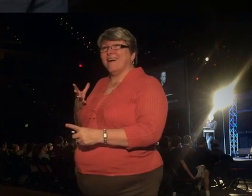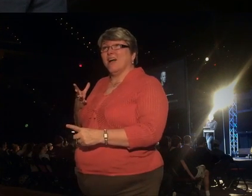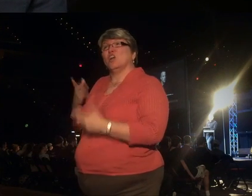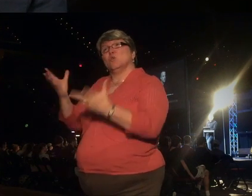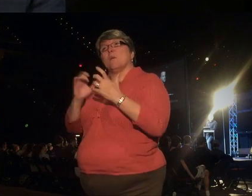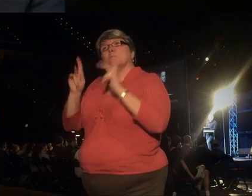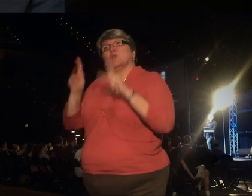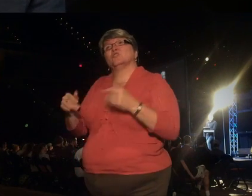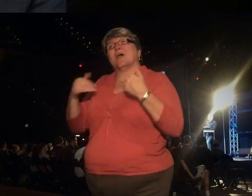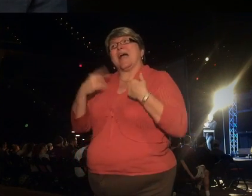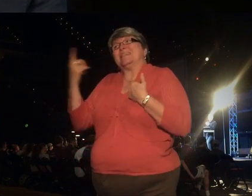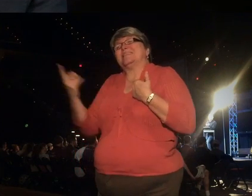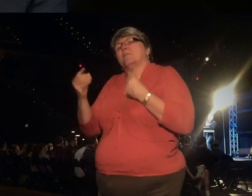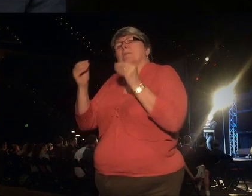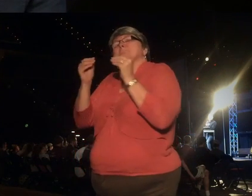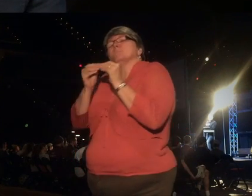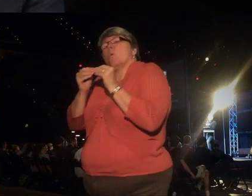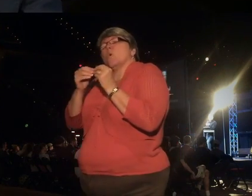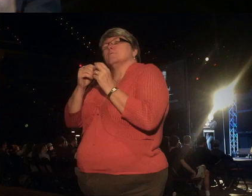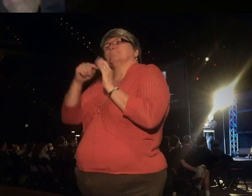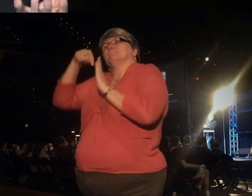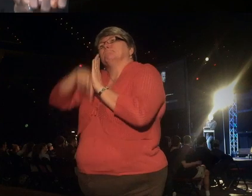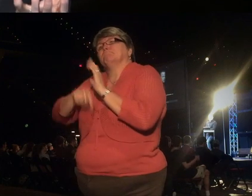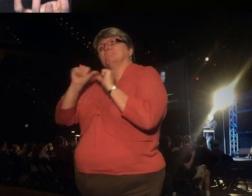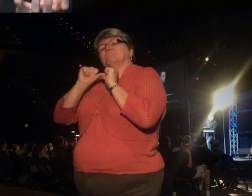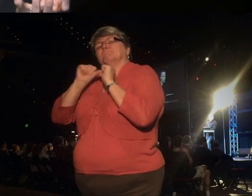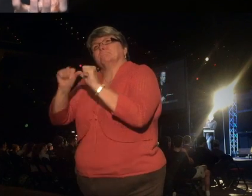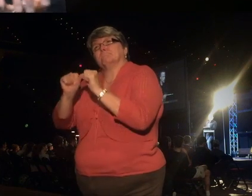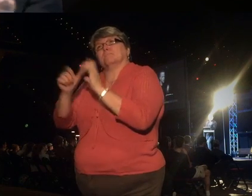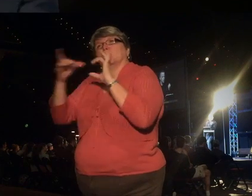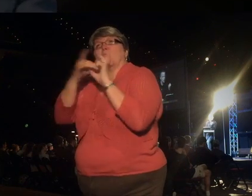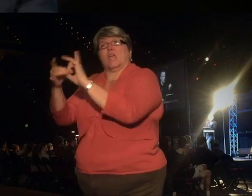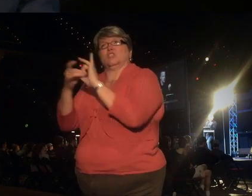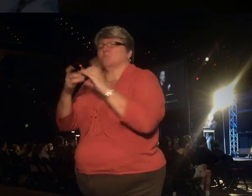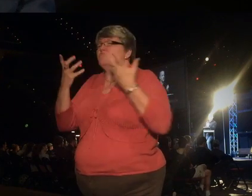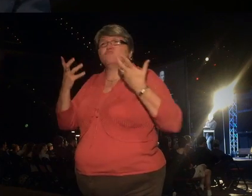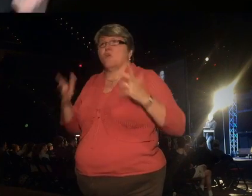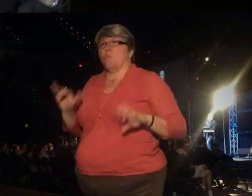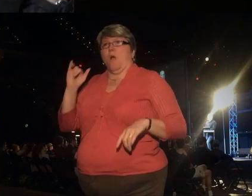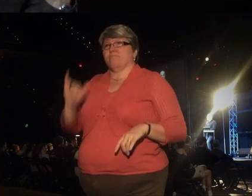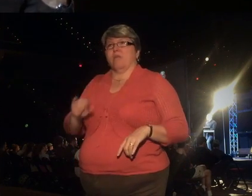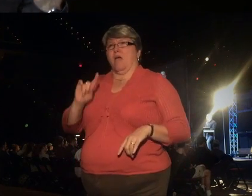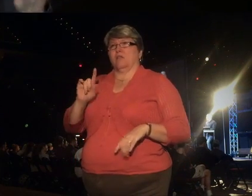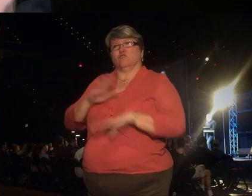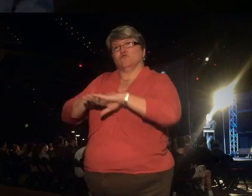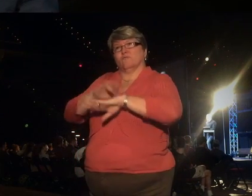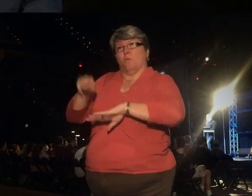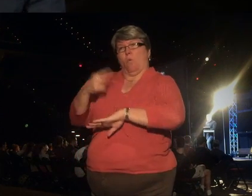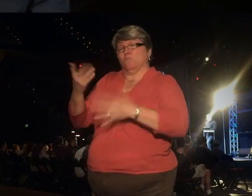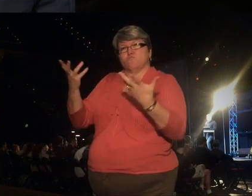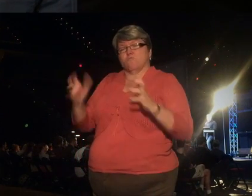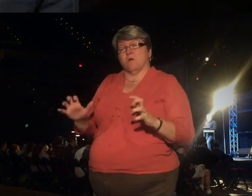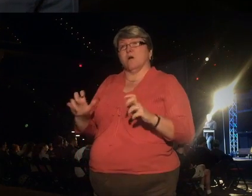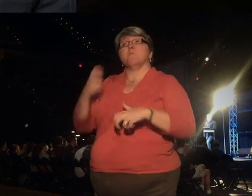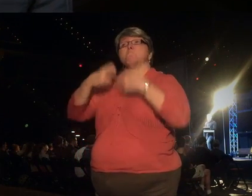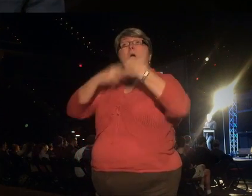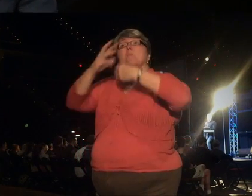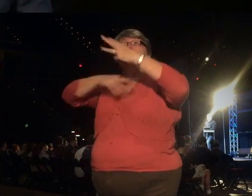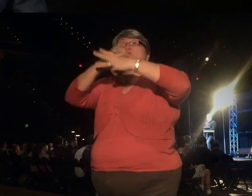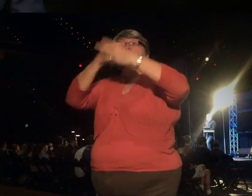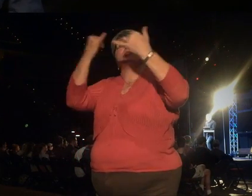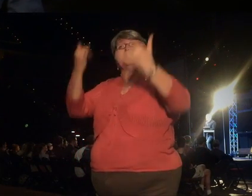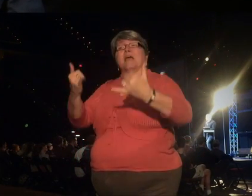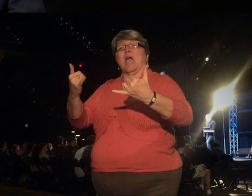want someone who had something more enduring to the relationship? You don't want this. And the problem with our world today is we've taken